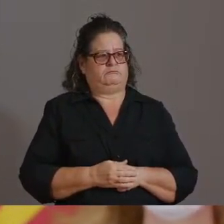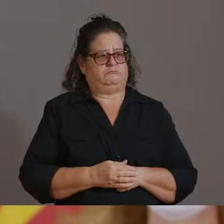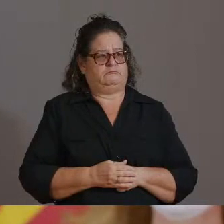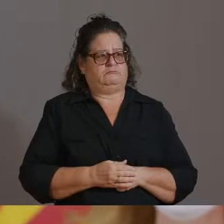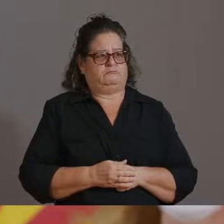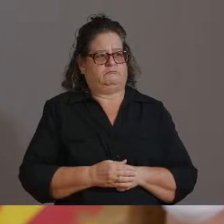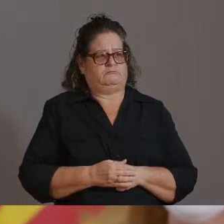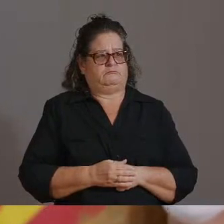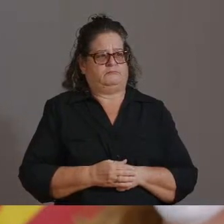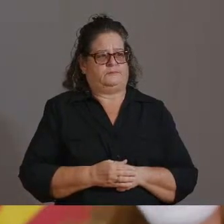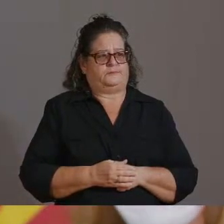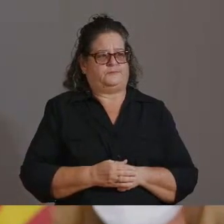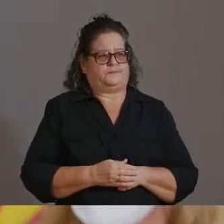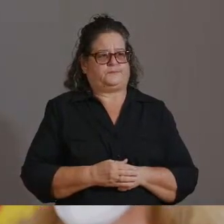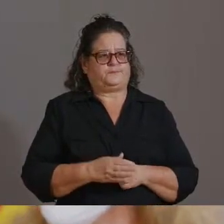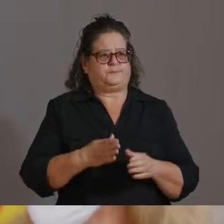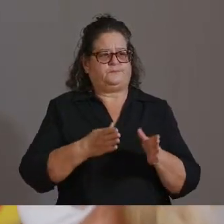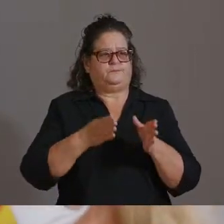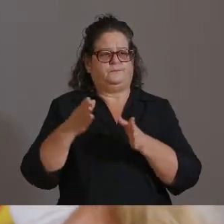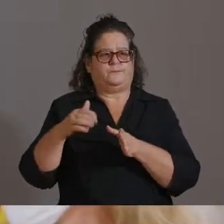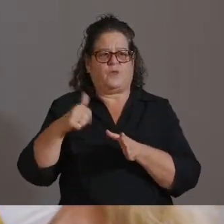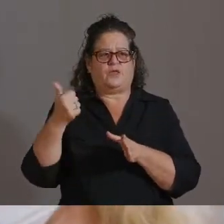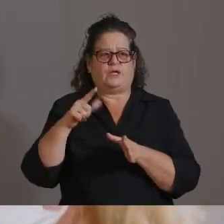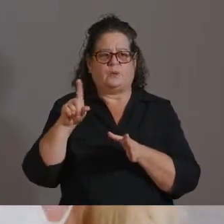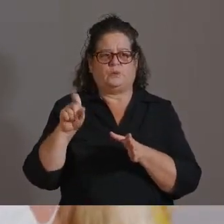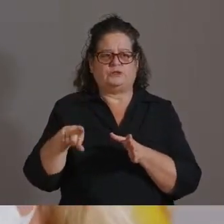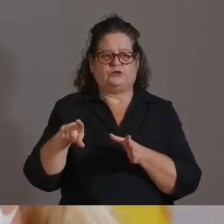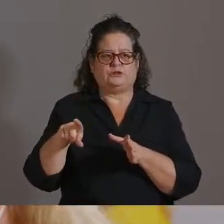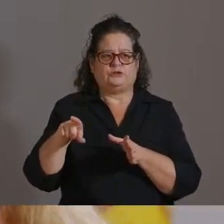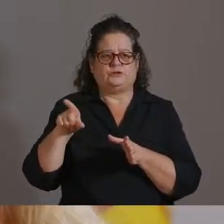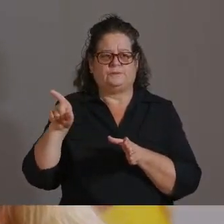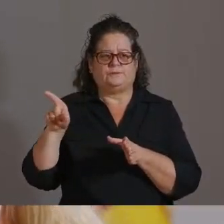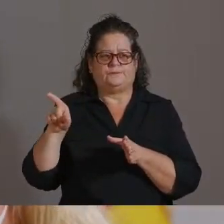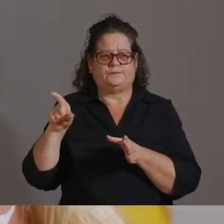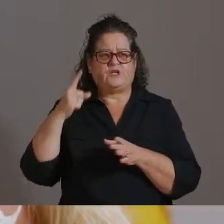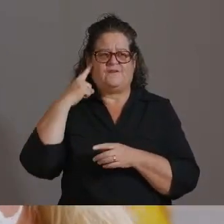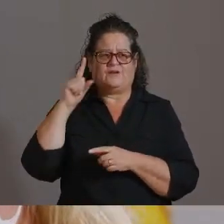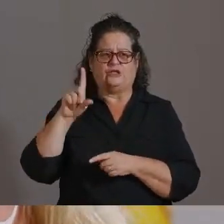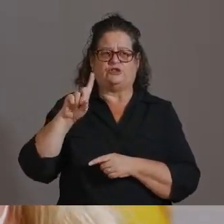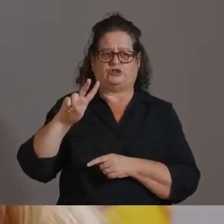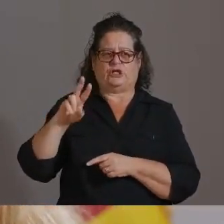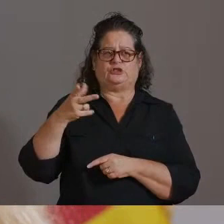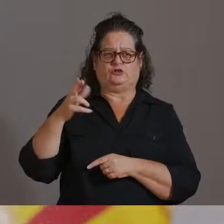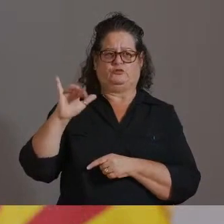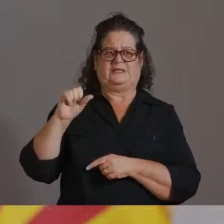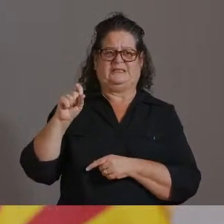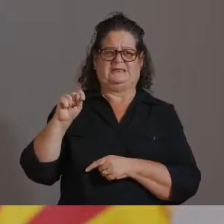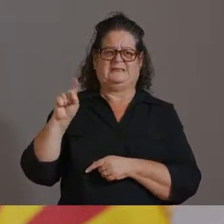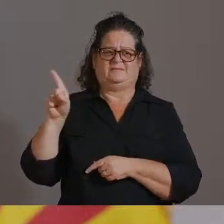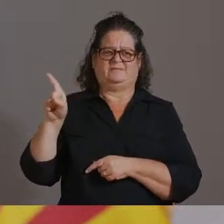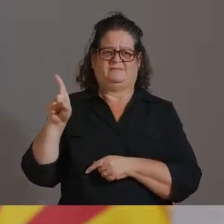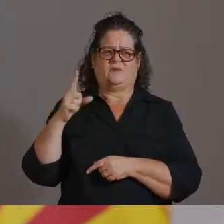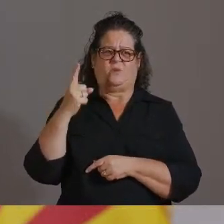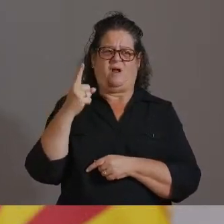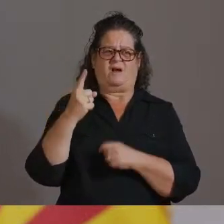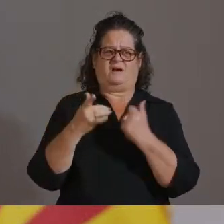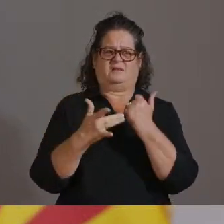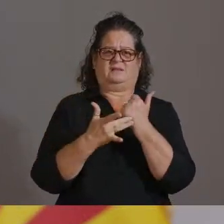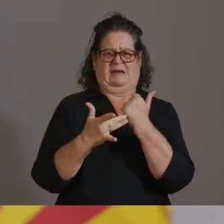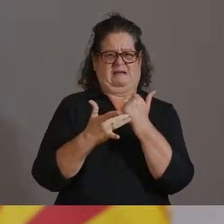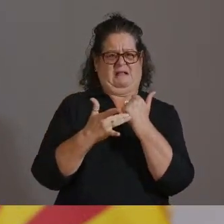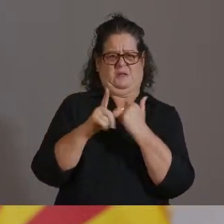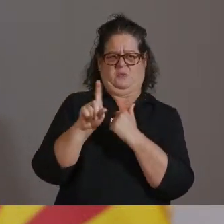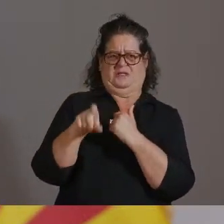Director, actually, my questions are for you. Nothing personal, Governor. Two questions. One is technical. I heard the